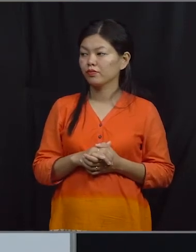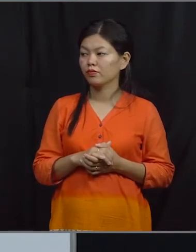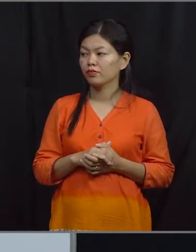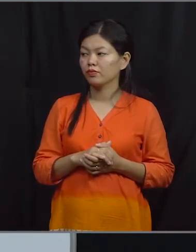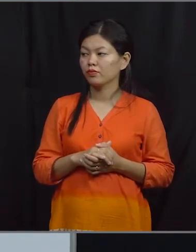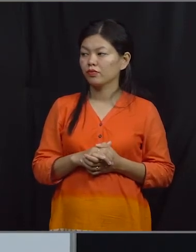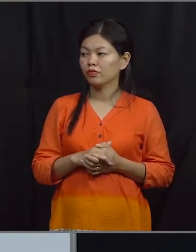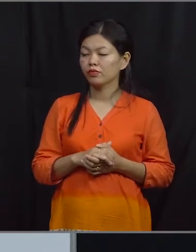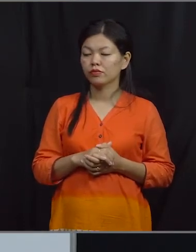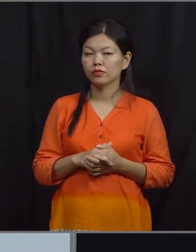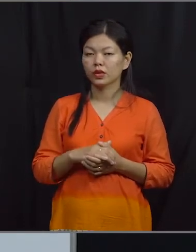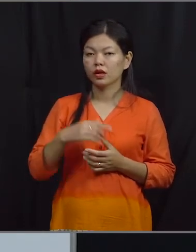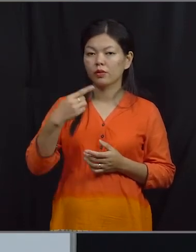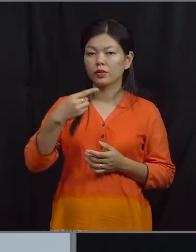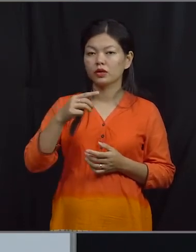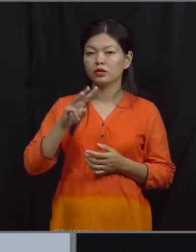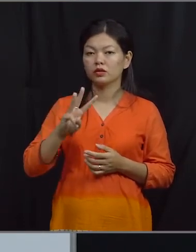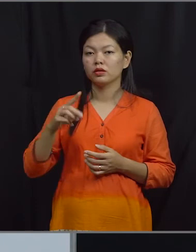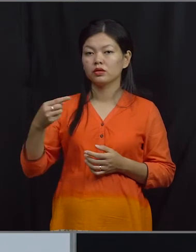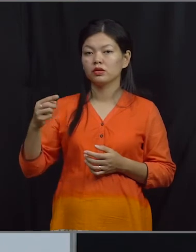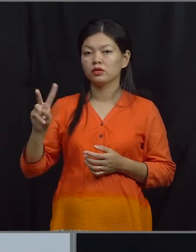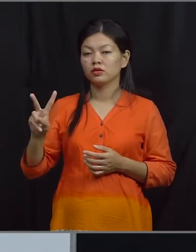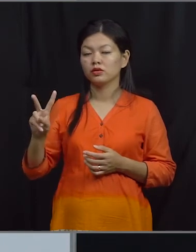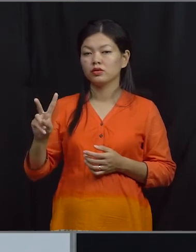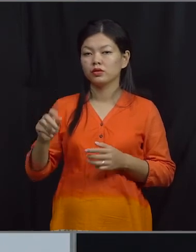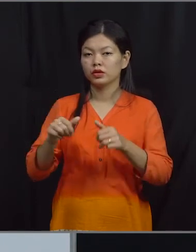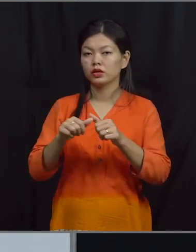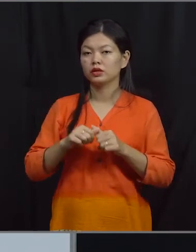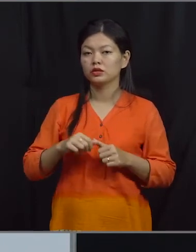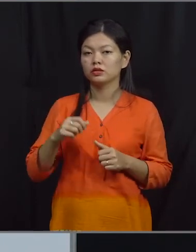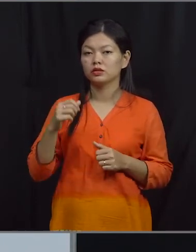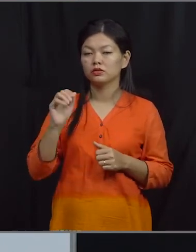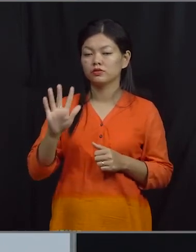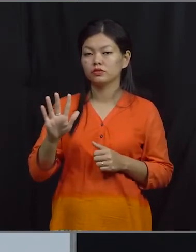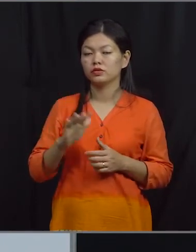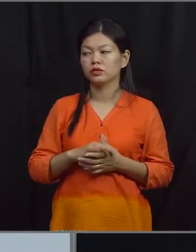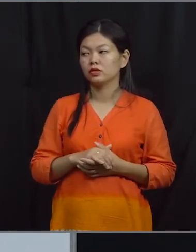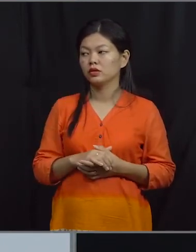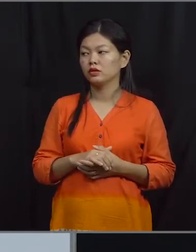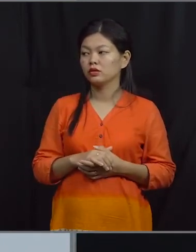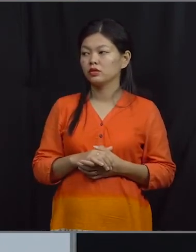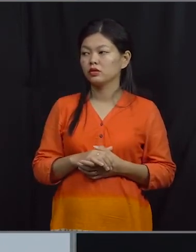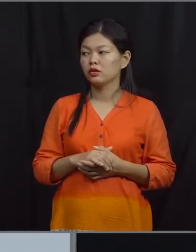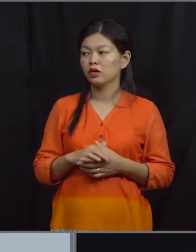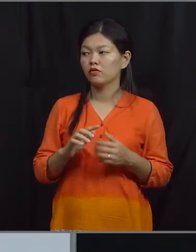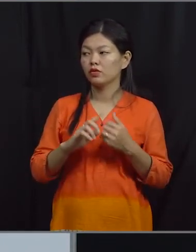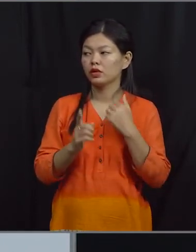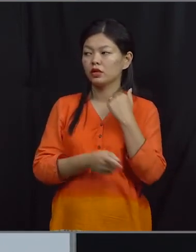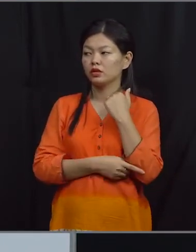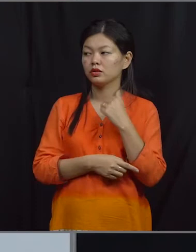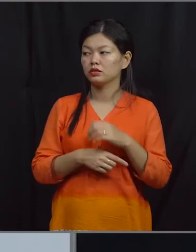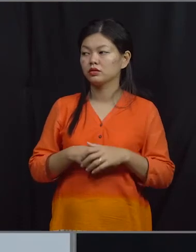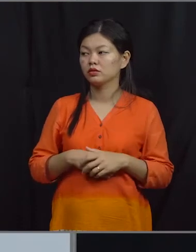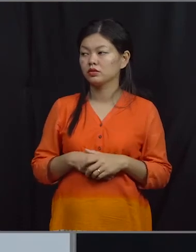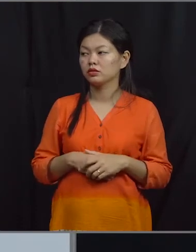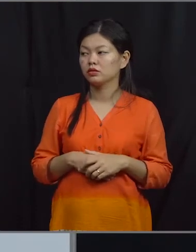get minus 3 minus 2, minus 3 minus 2, that will be 5. And for this element we